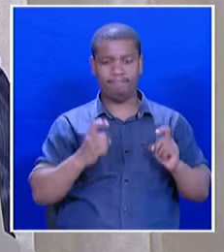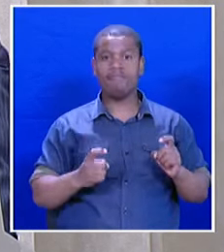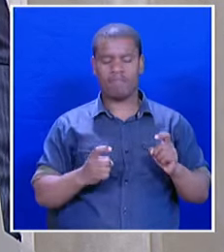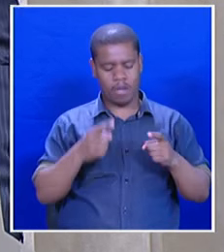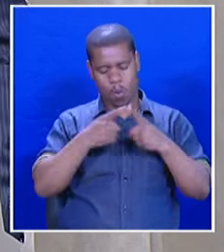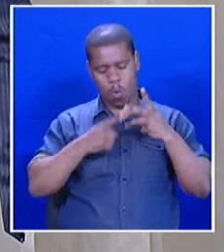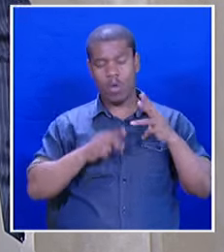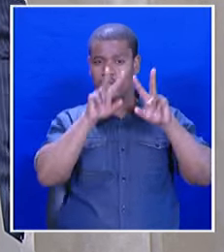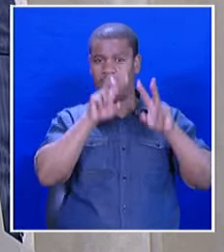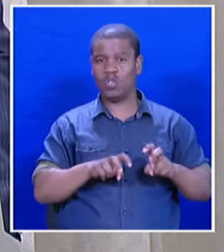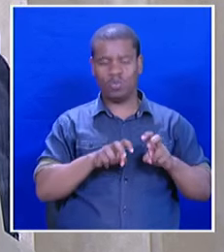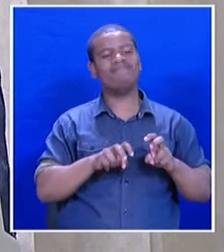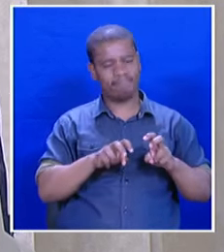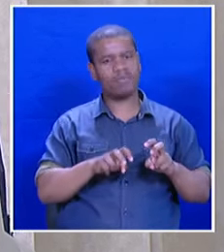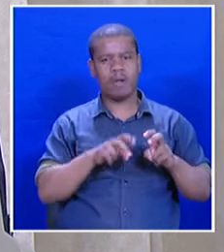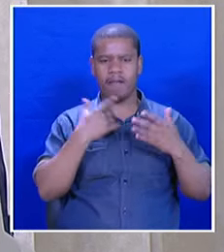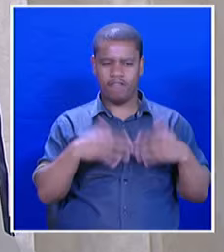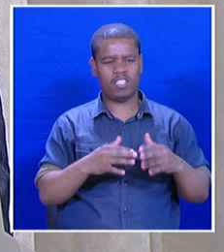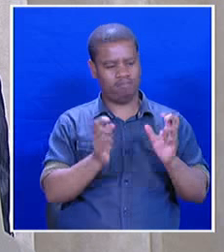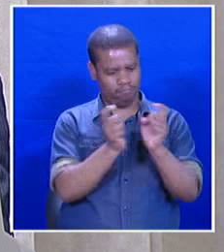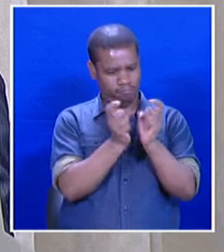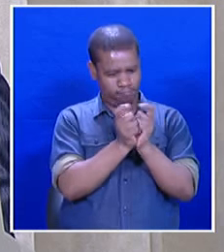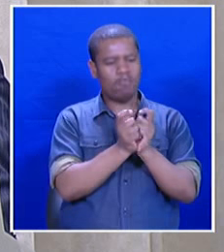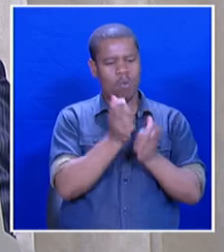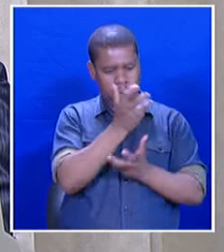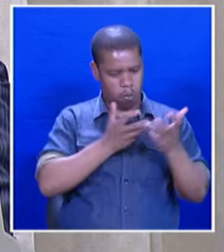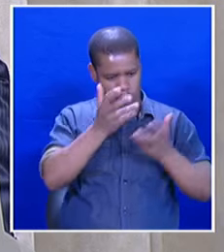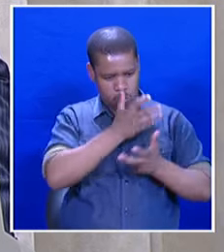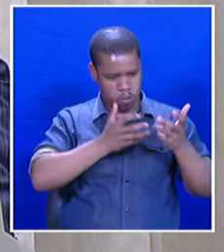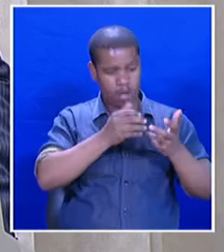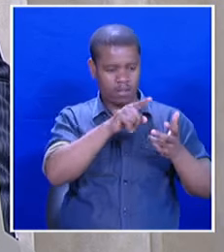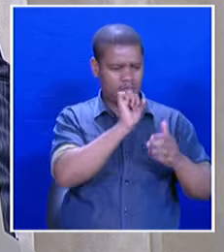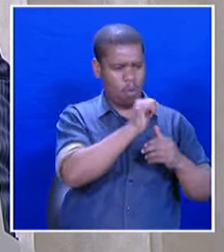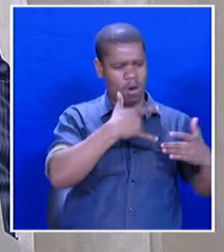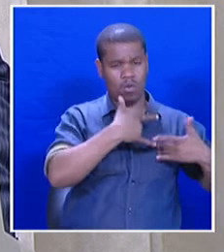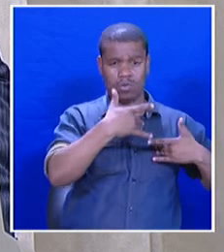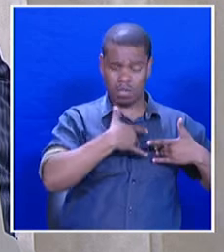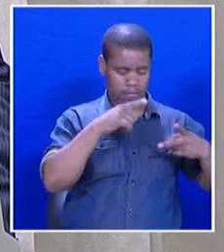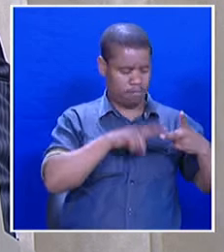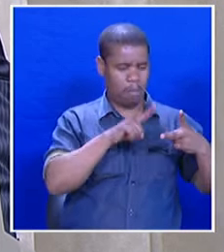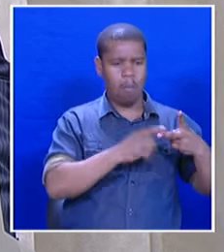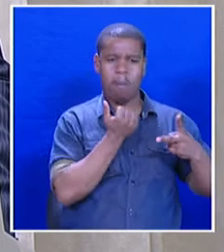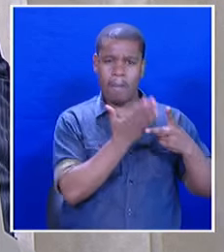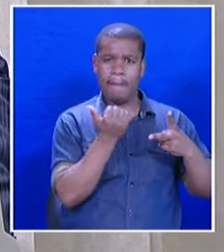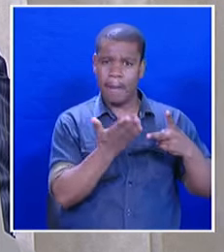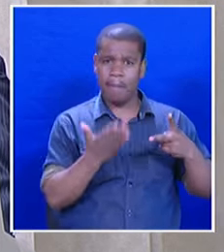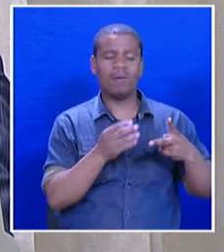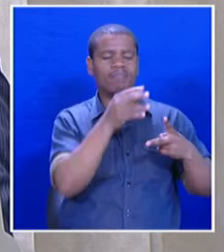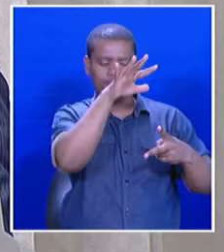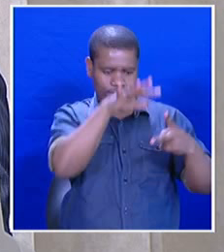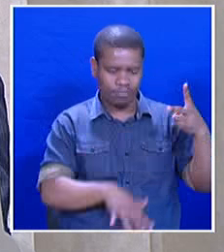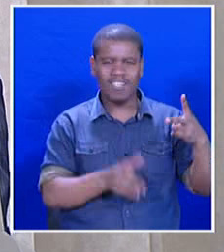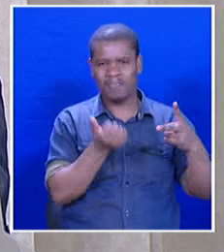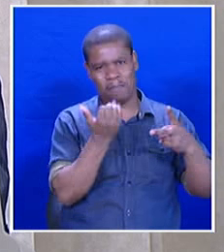issues that we discussed, and they also had an opportunity to raise a number of proposals, and they put quite a number of proposals on